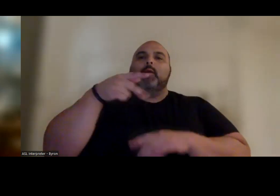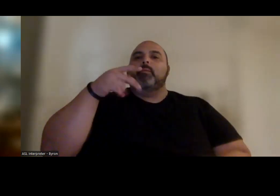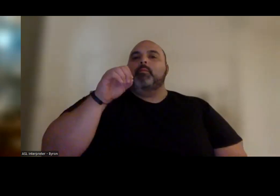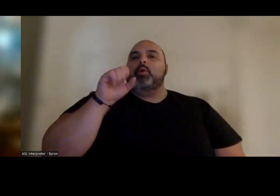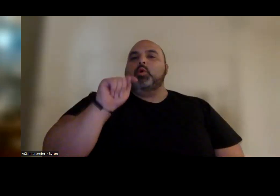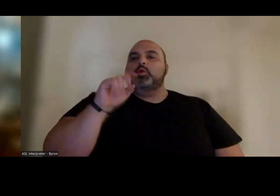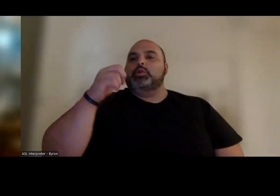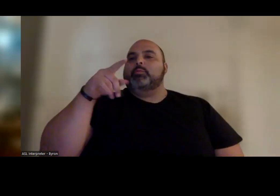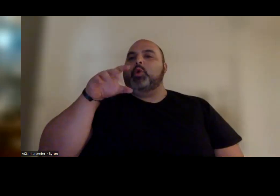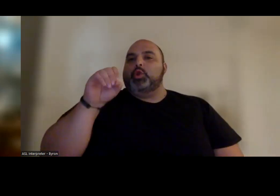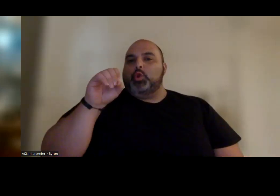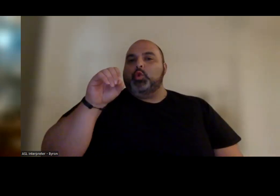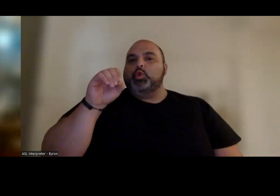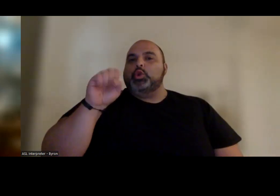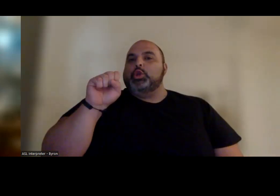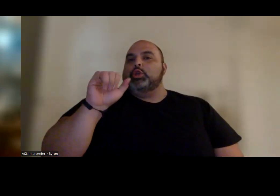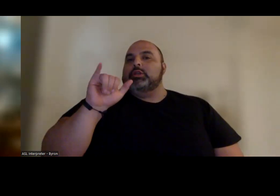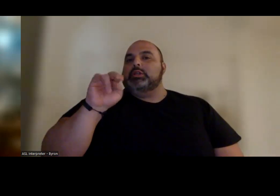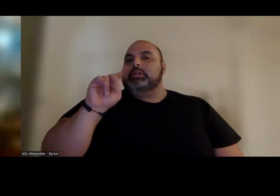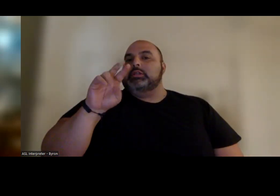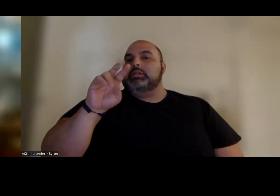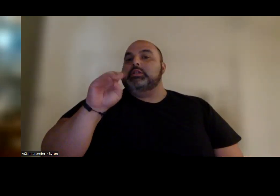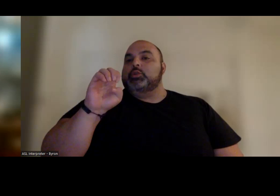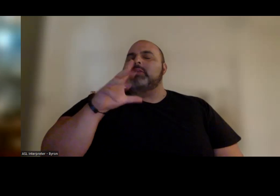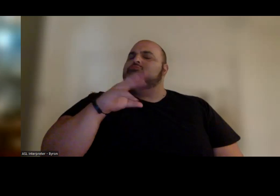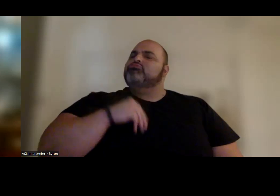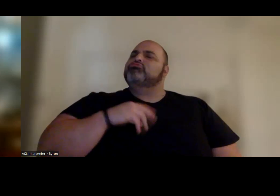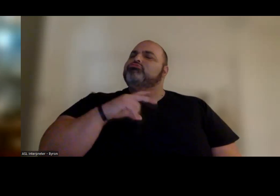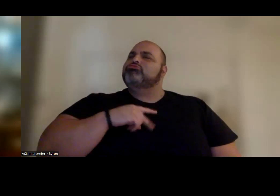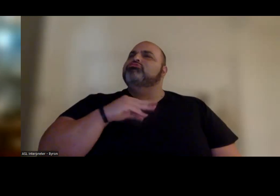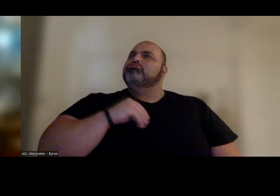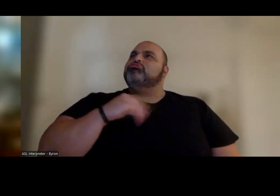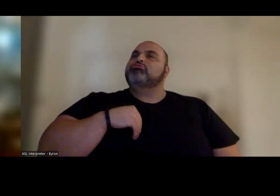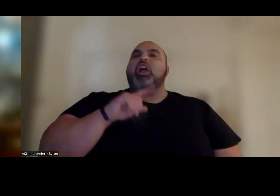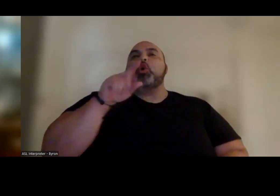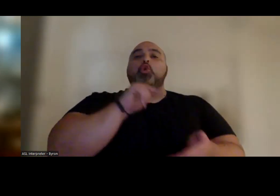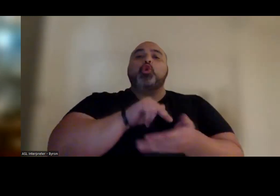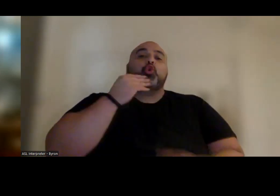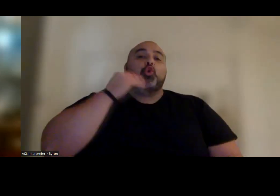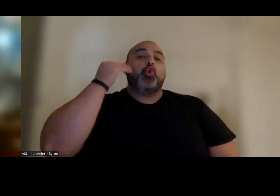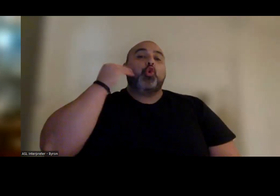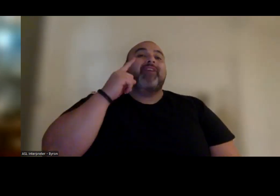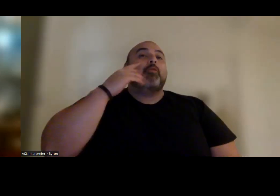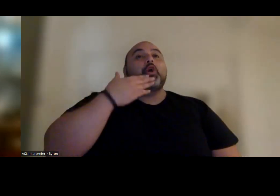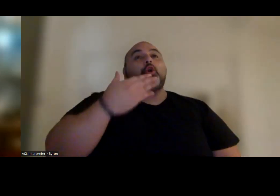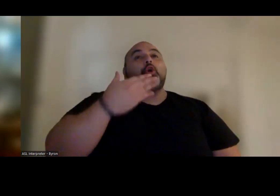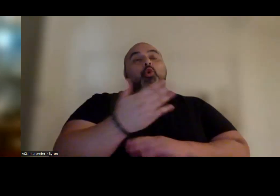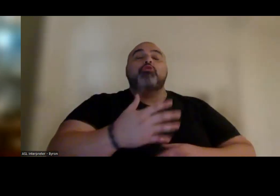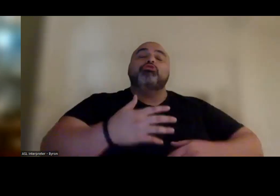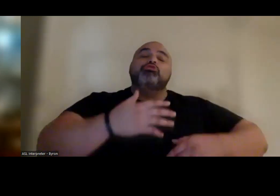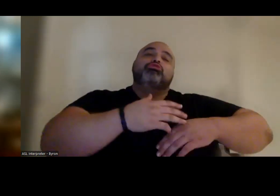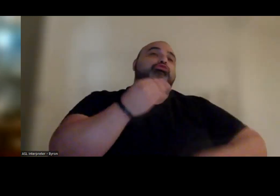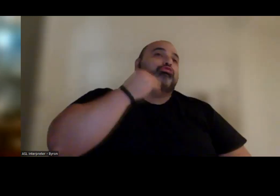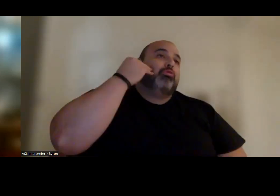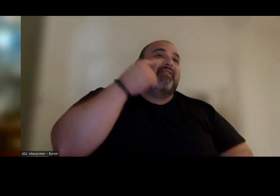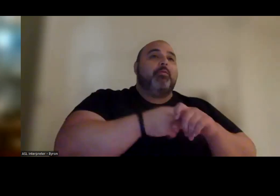philosophy of play the cards that you're dealt. I'd come by the nursing home for my daily good morning and a hug and a kiss for my